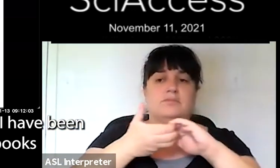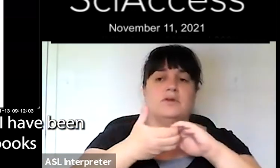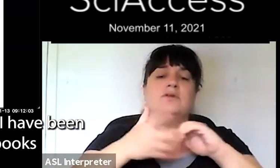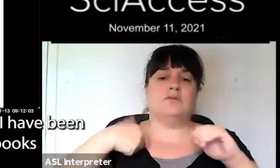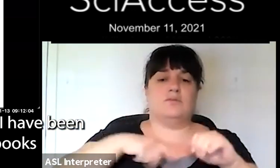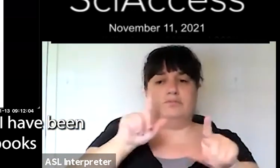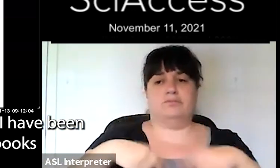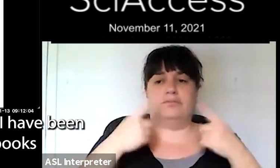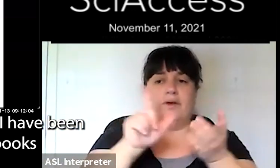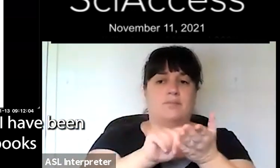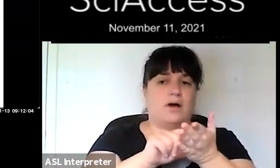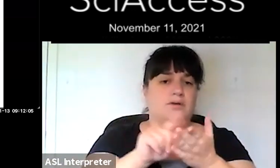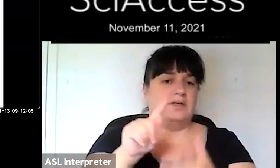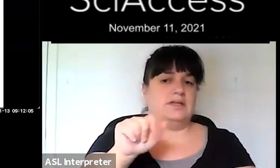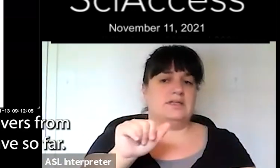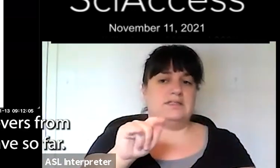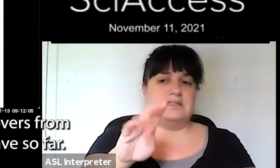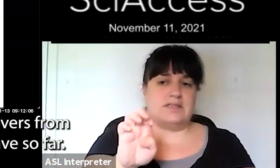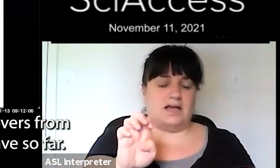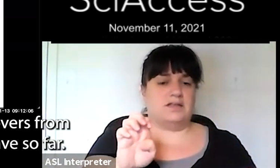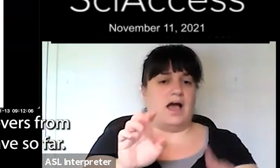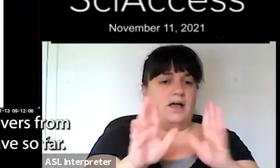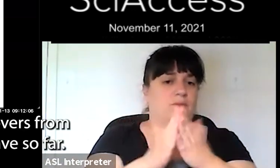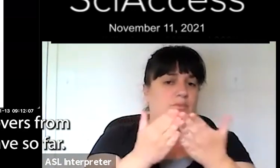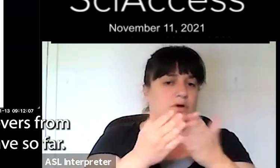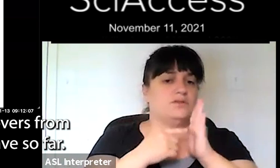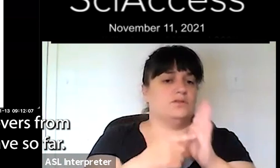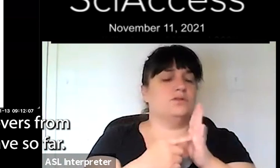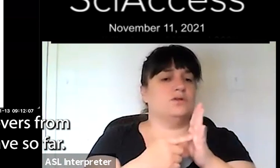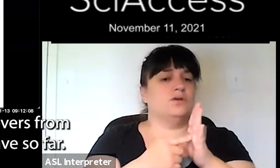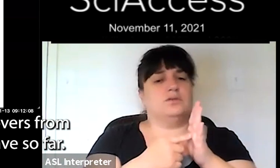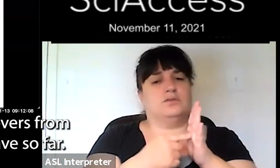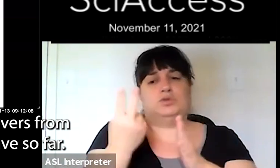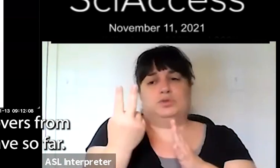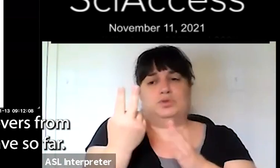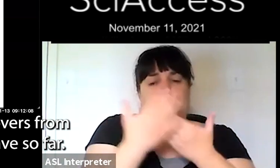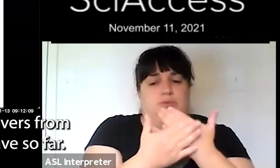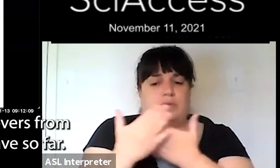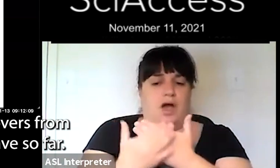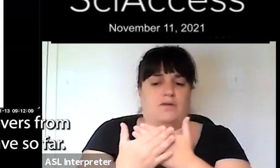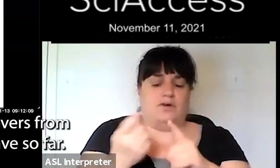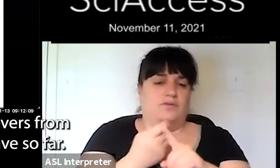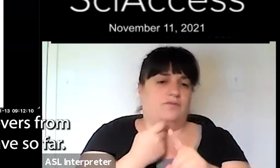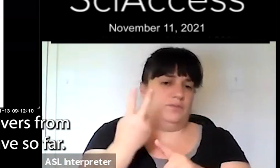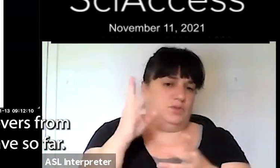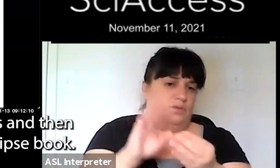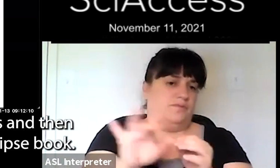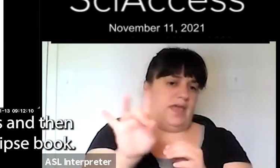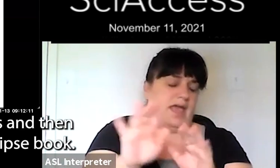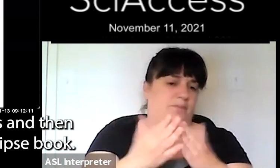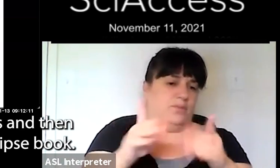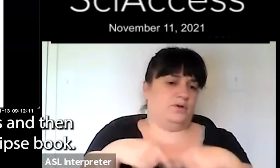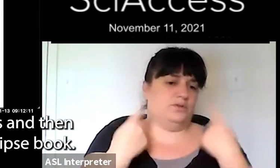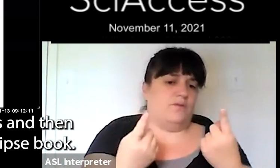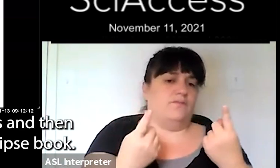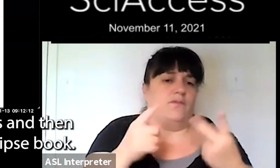been publishing these tactile books. Illustrated here are just 2 covers from 2 of the 8 books we have so far, Getting a